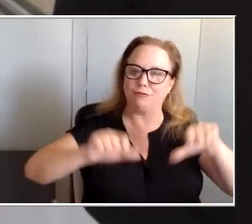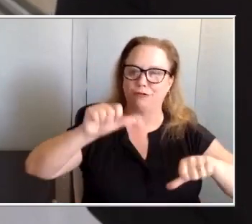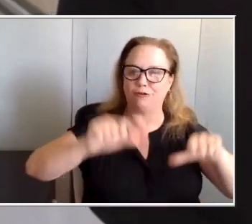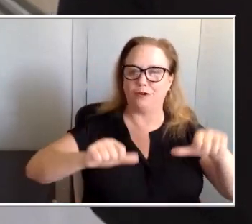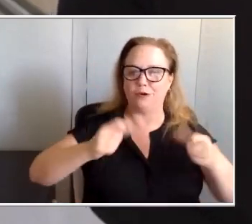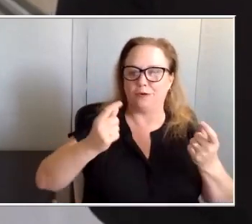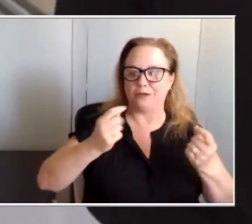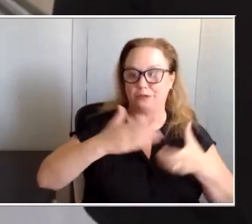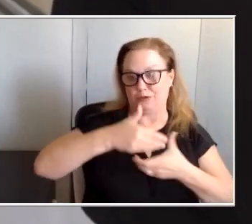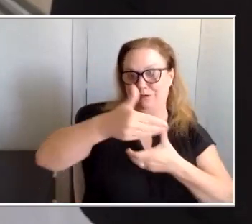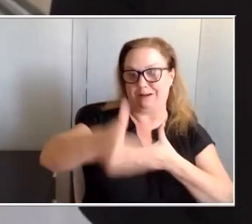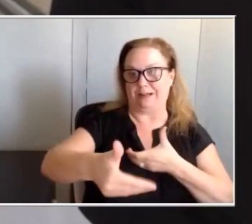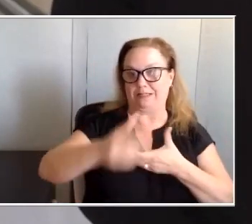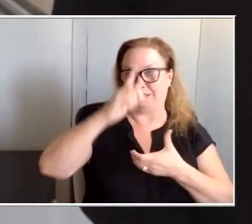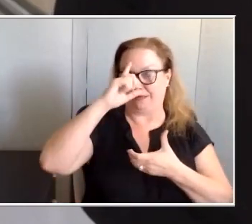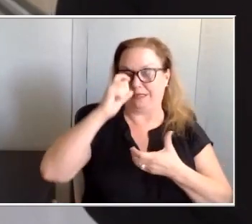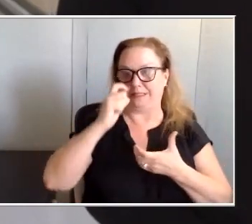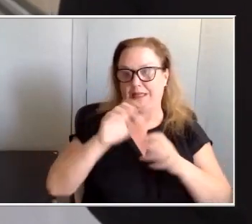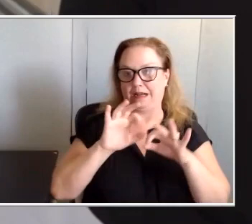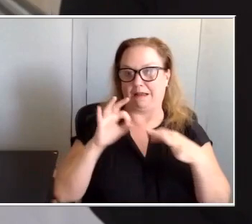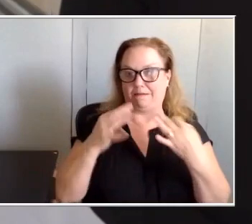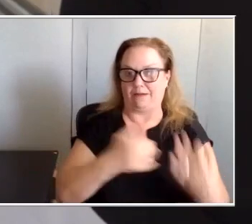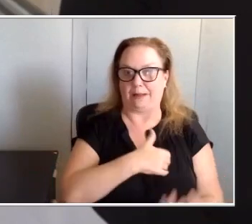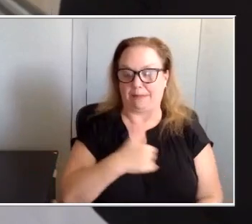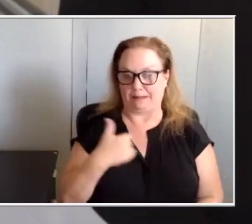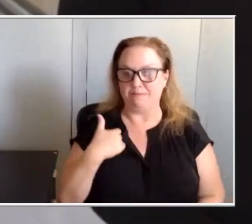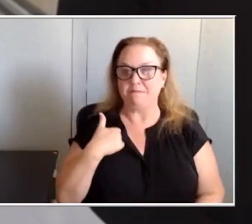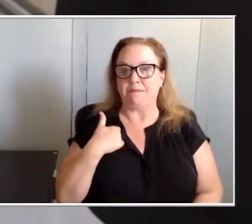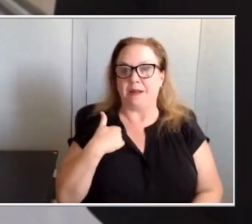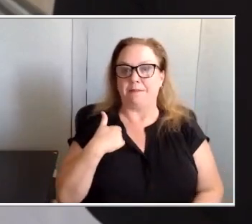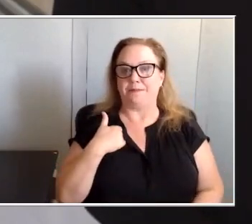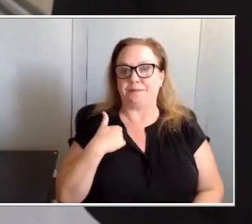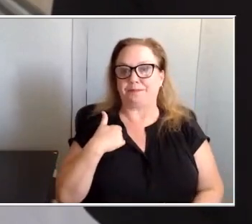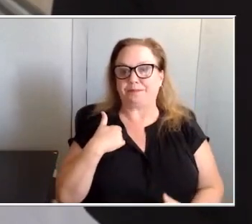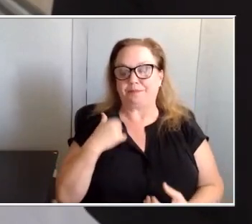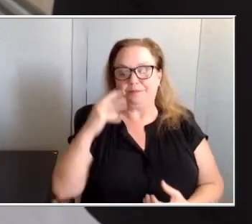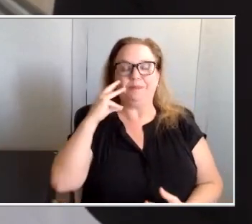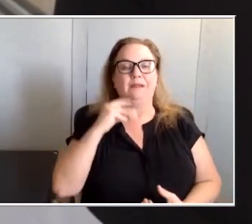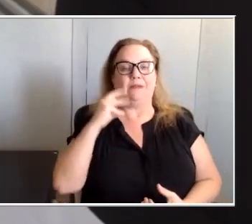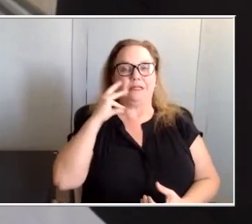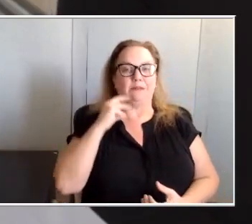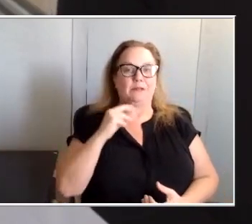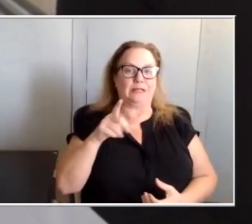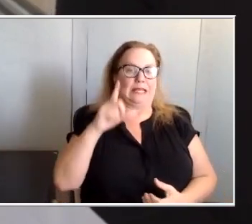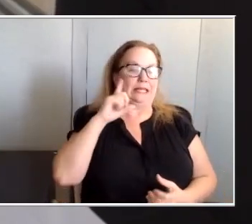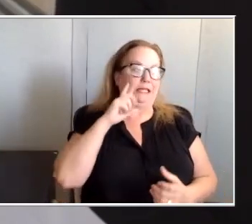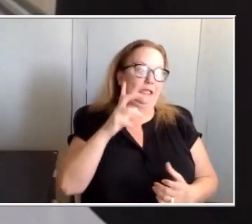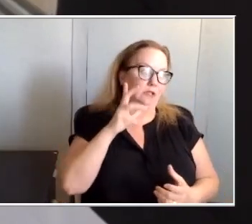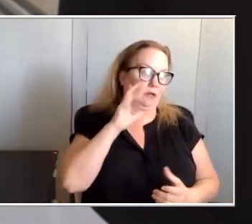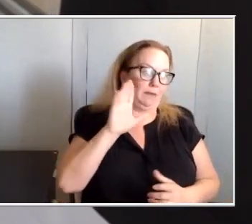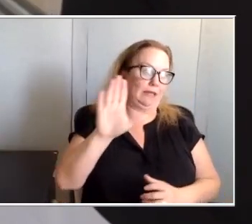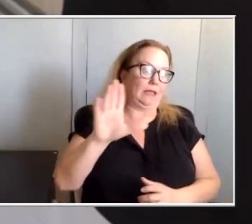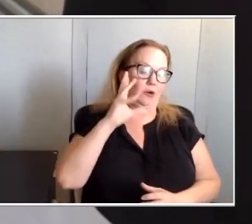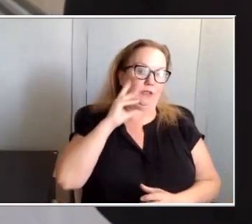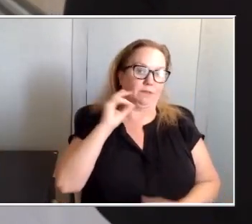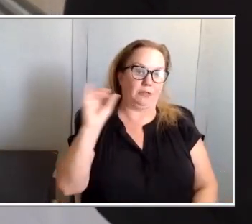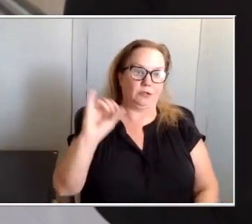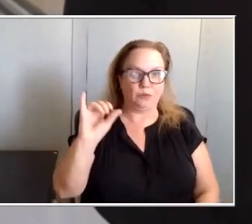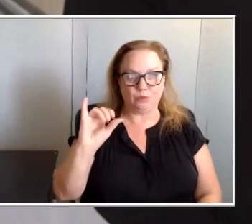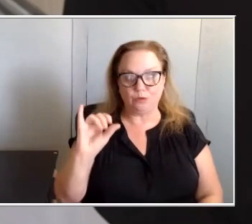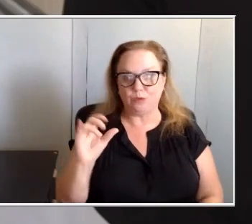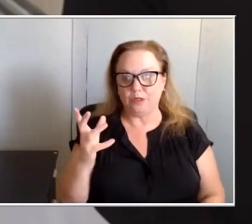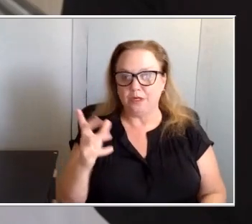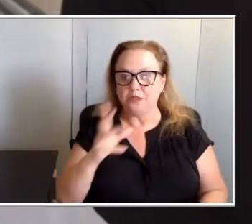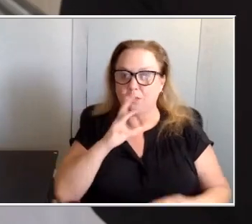here because they've had a family member that's had an experience and they think that's going to be their experience. But once we're able to talk to